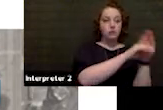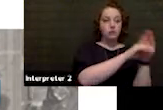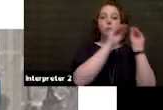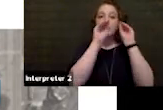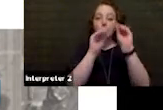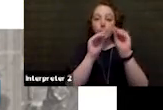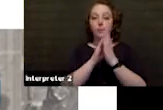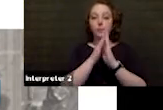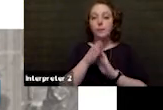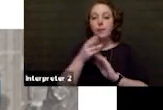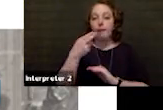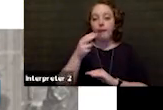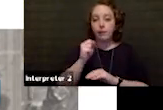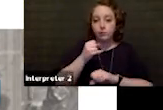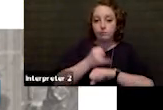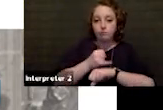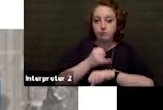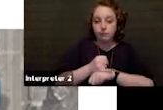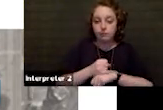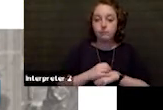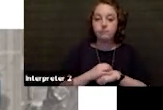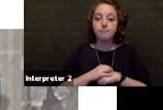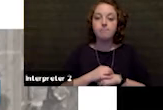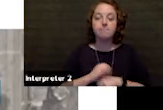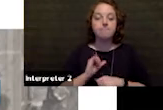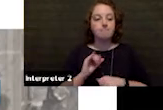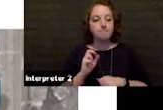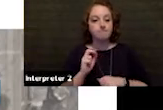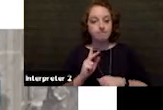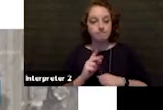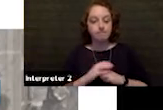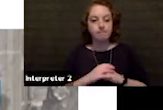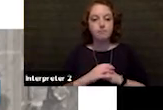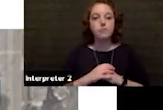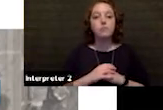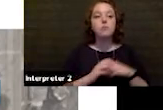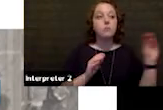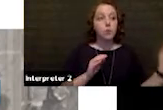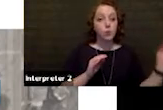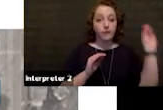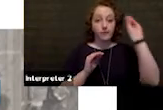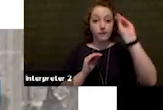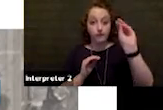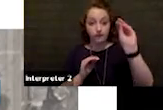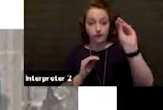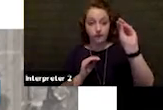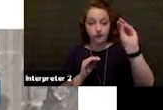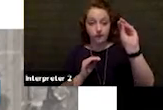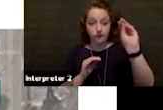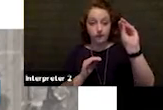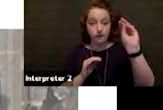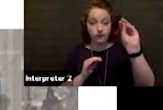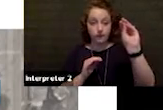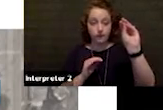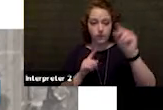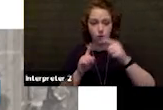campus. Okay. And that's where it says, so it would move from there to where it says the practice field?